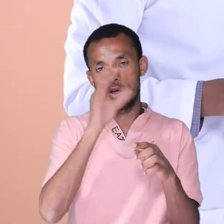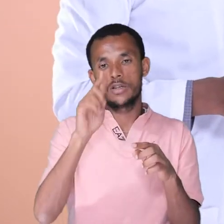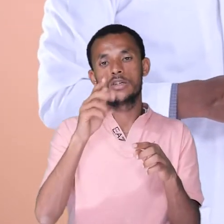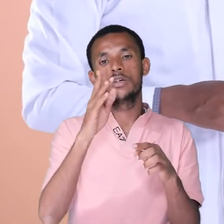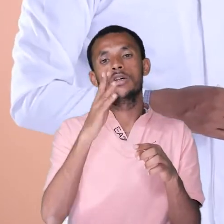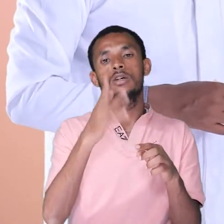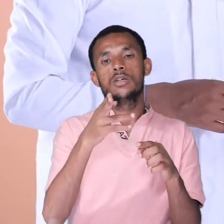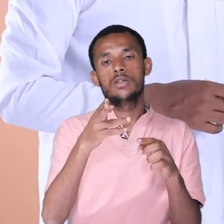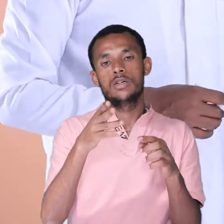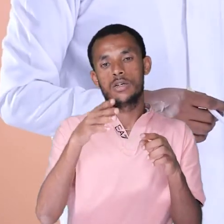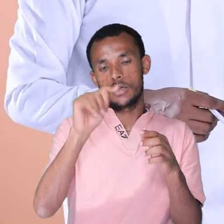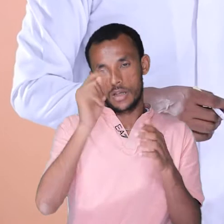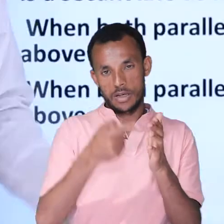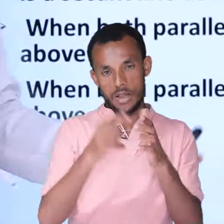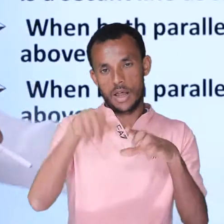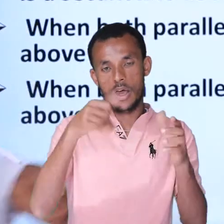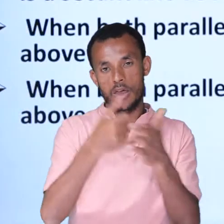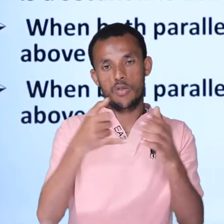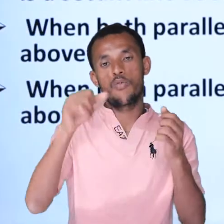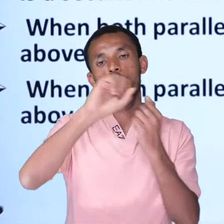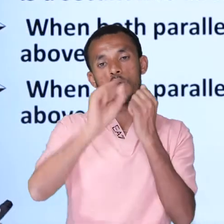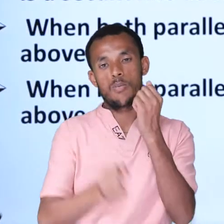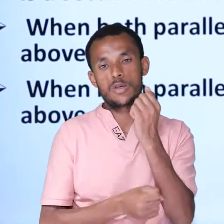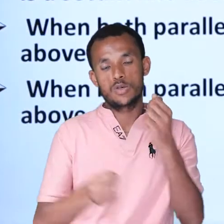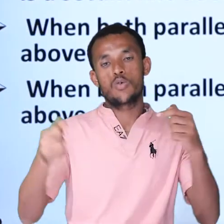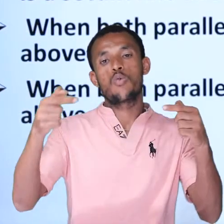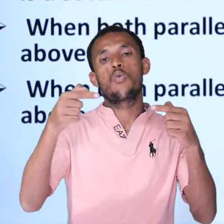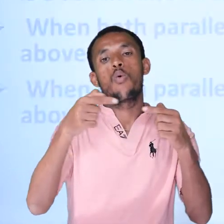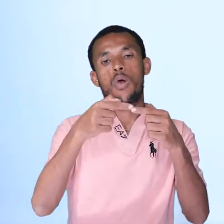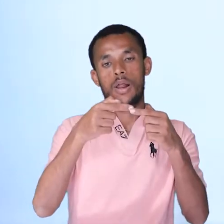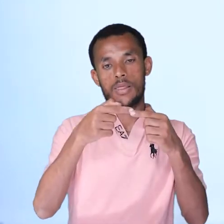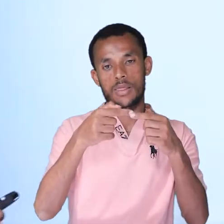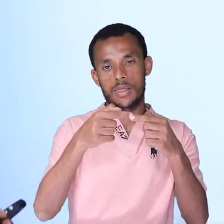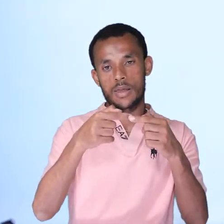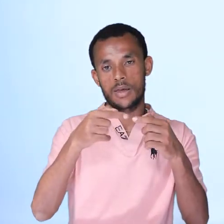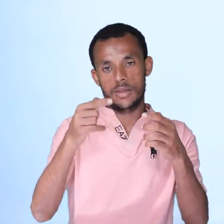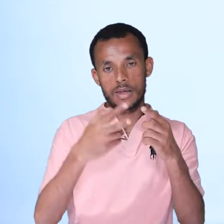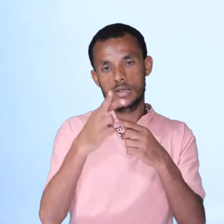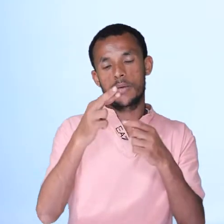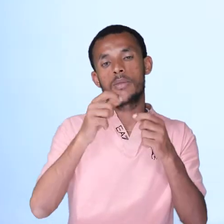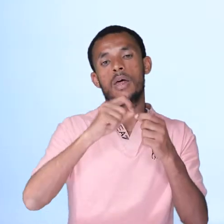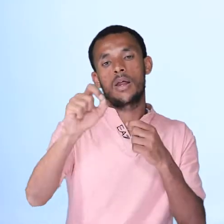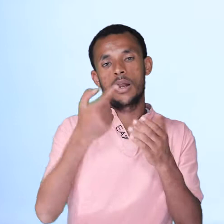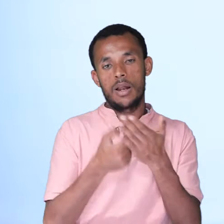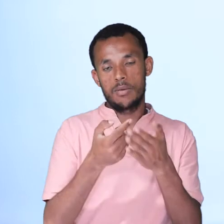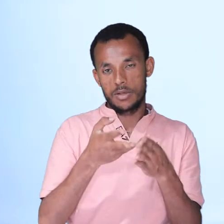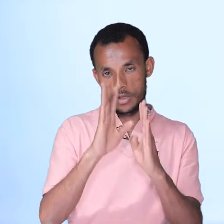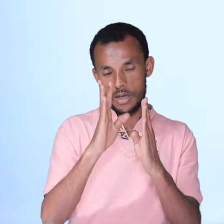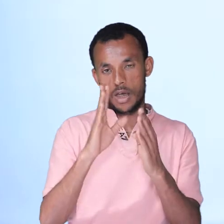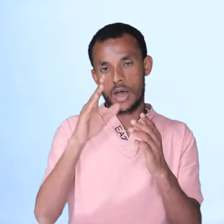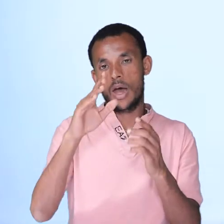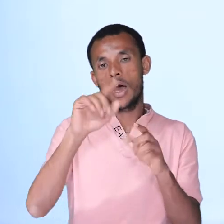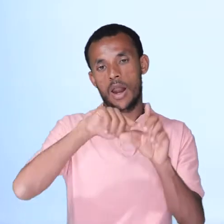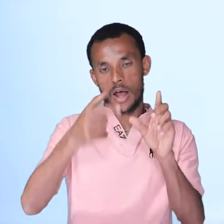line, it forms congruent intercepted arc. Let me see here an angle formed